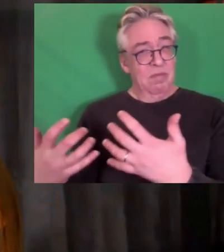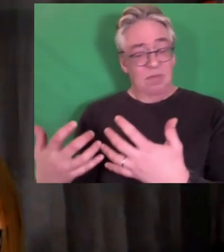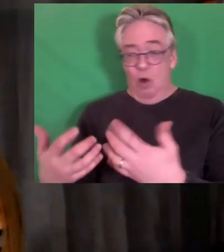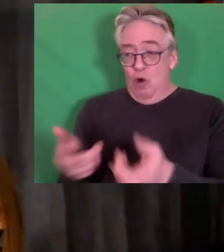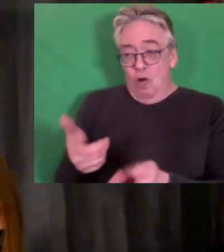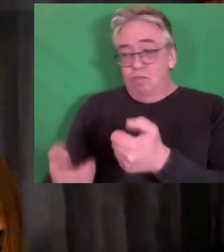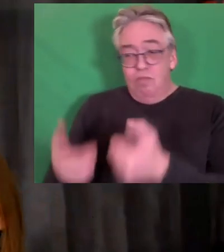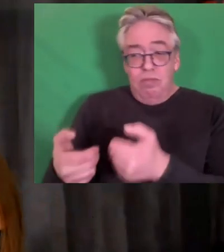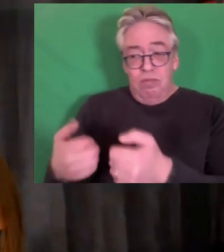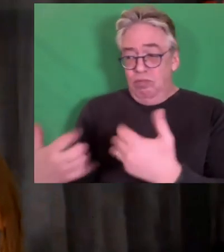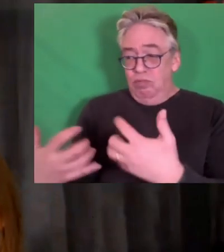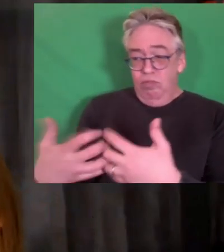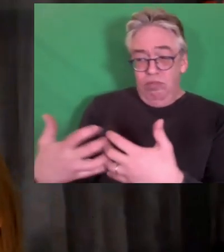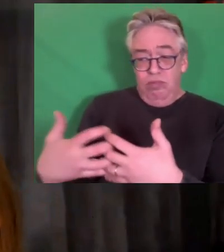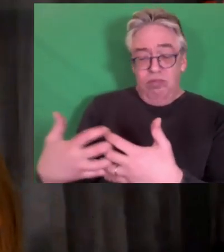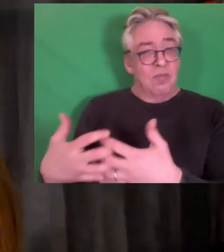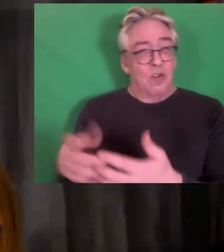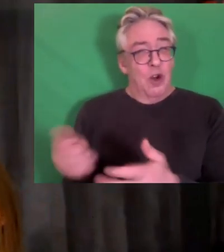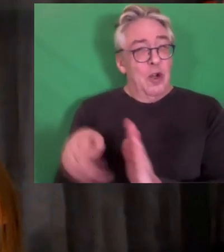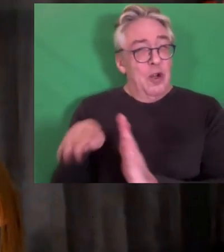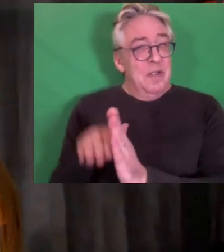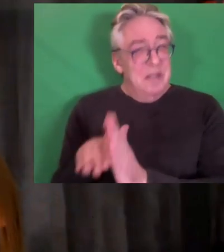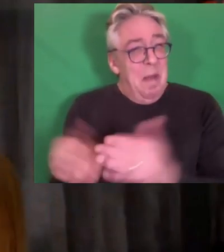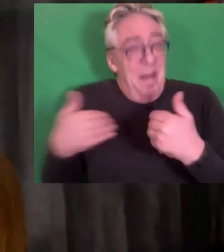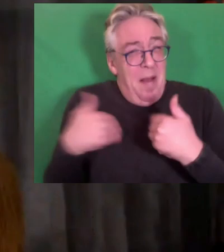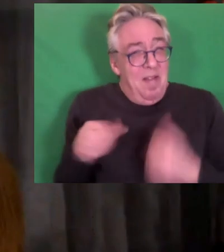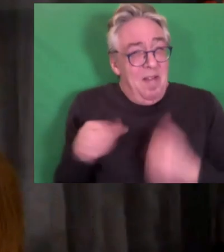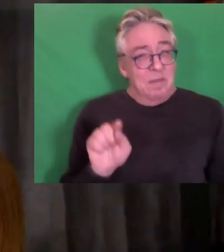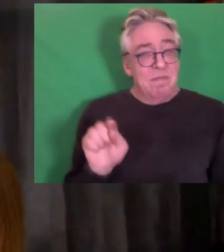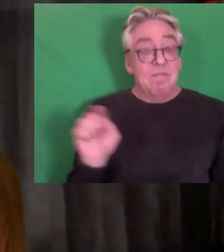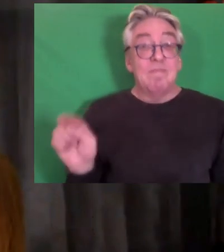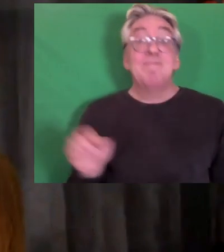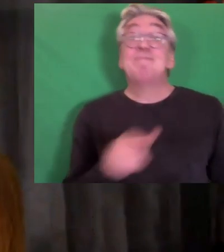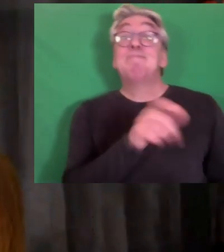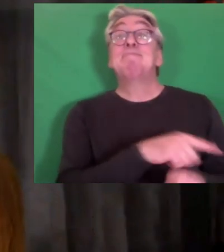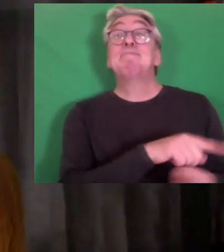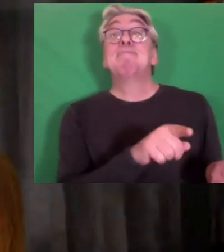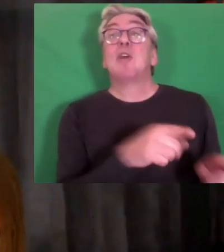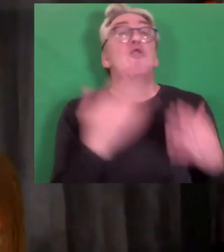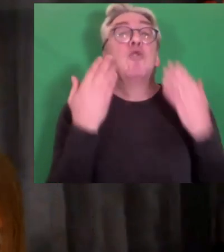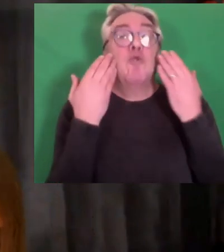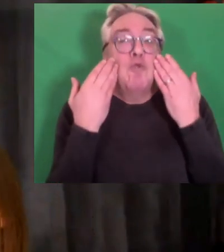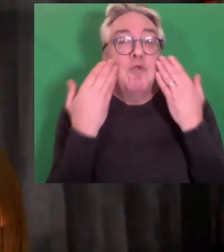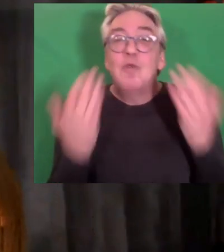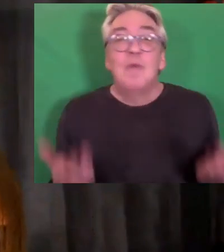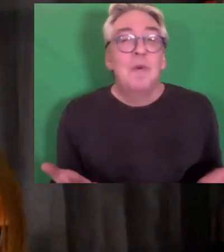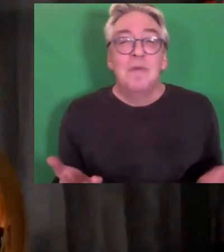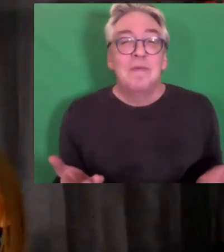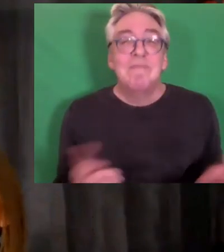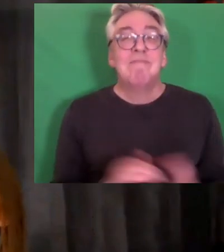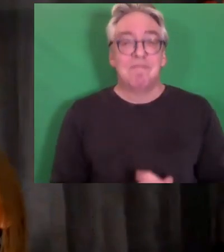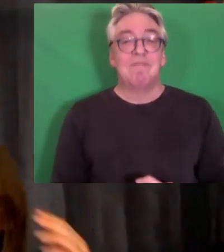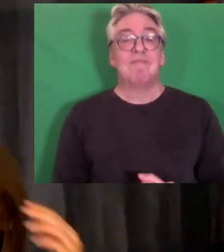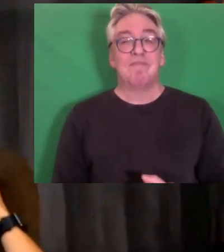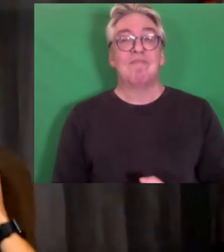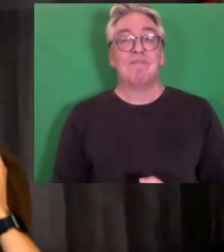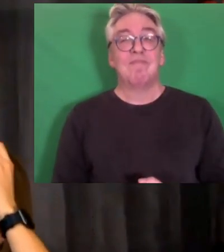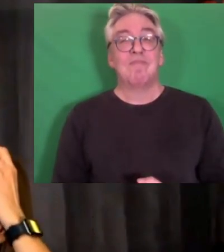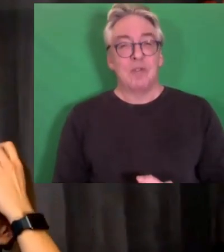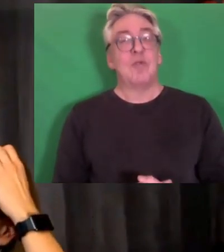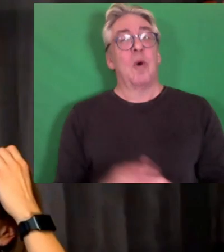more expensive options, but people just don't know. They don't know, yeah. And that's why we want to bring up the topic to everyone. Yes, and that